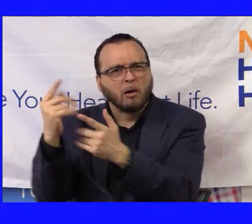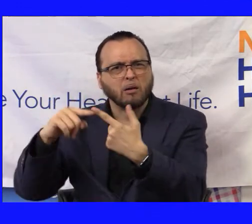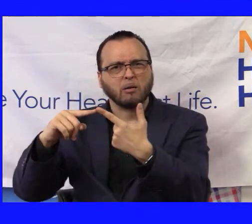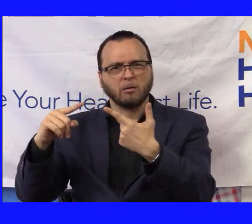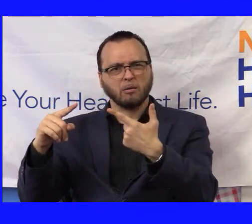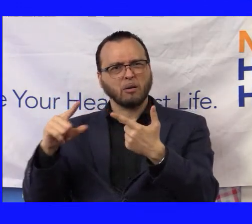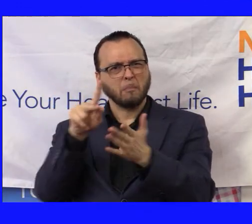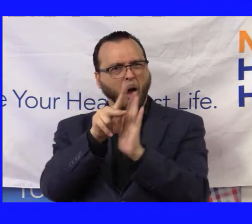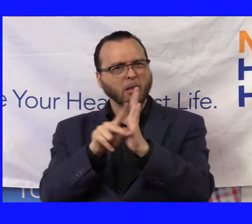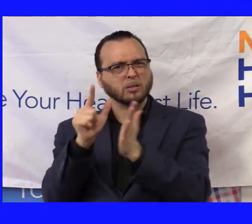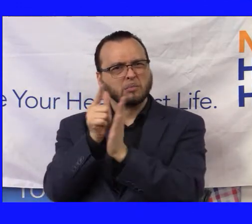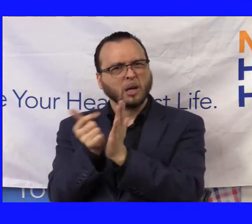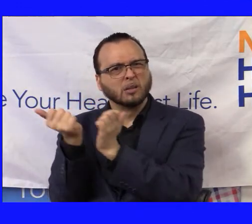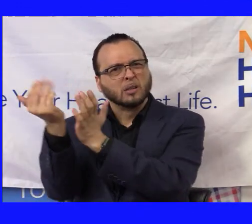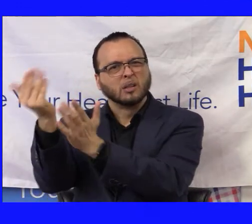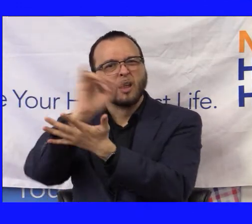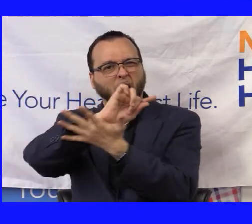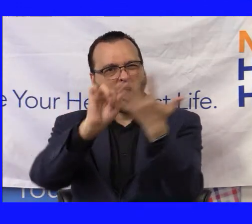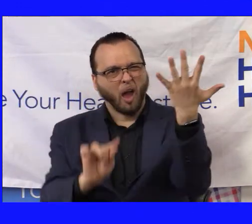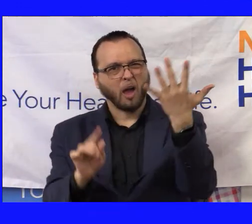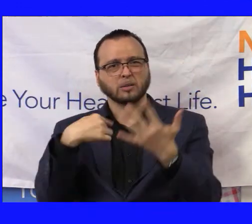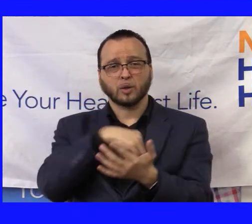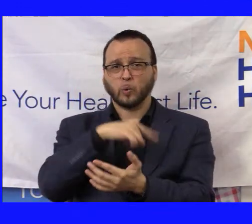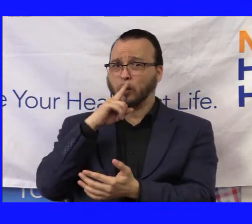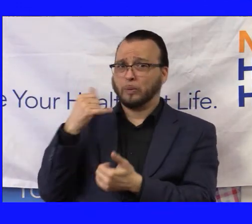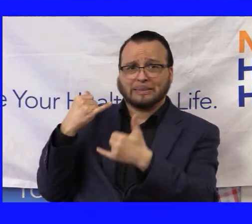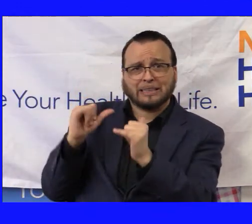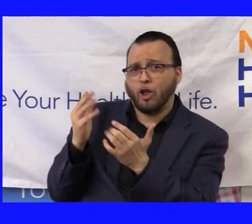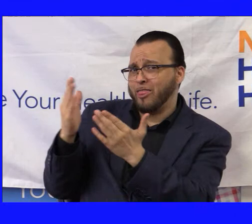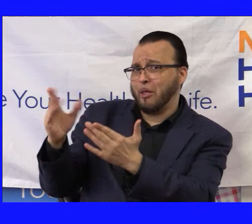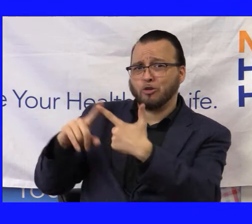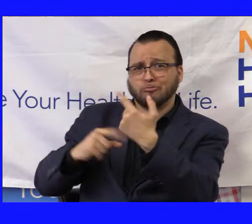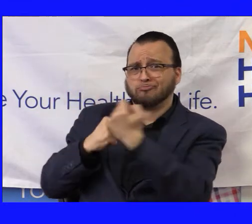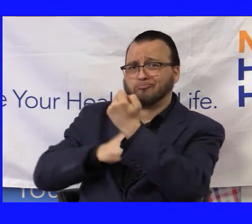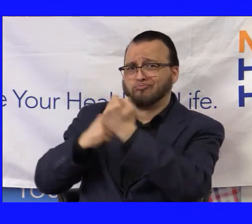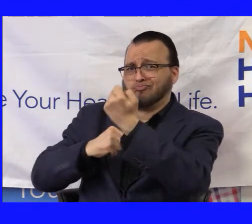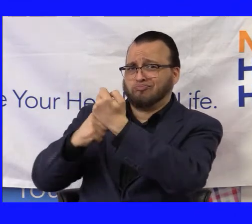point is we will continue to be sort of in there fighting.